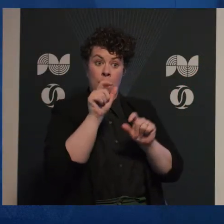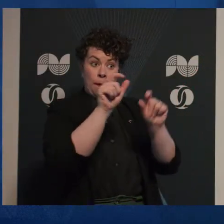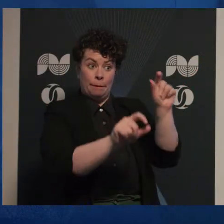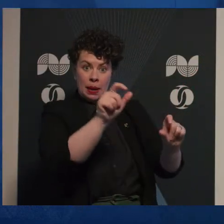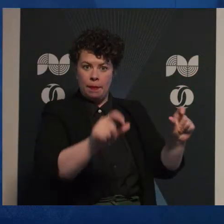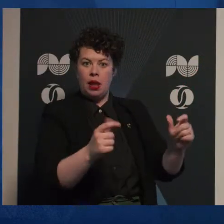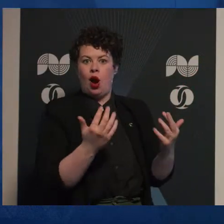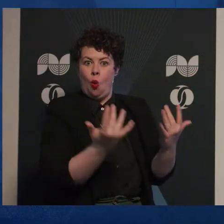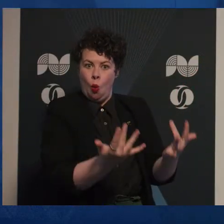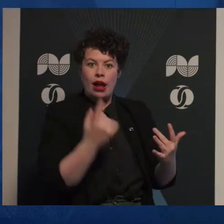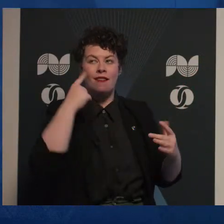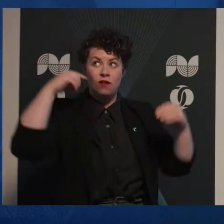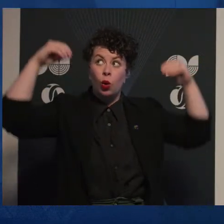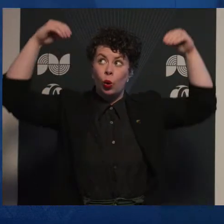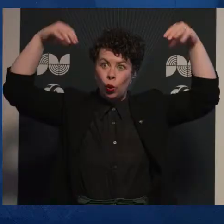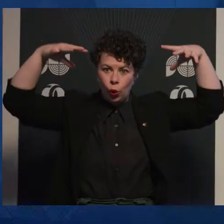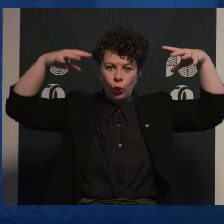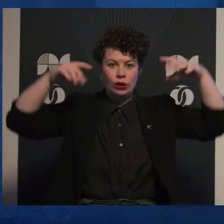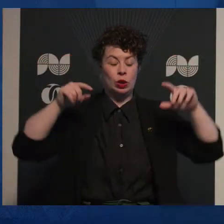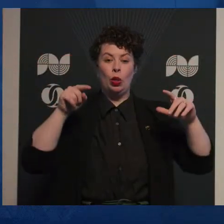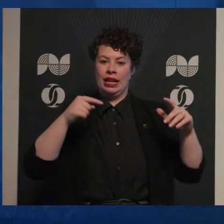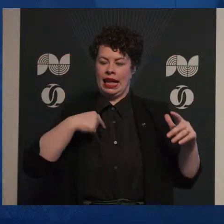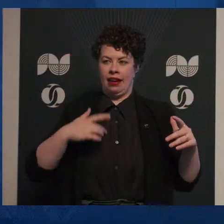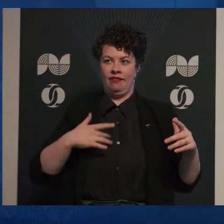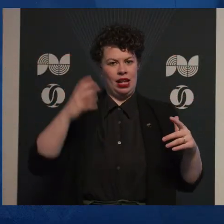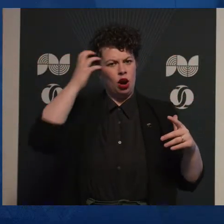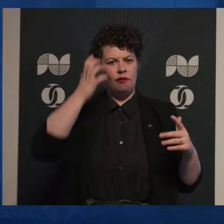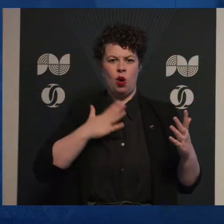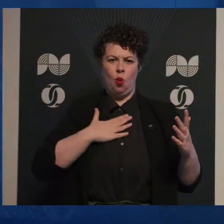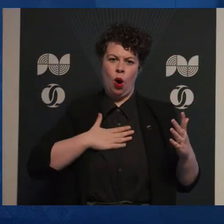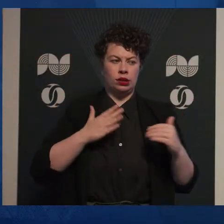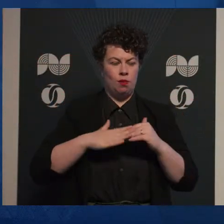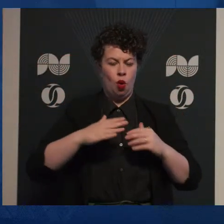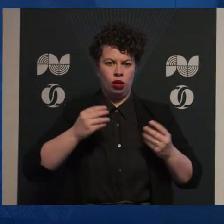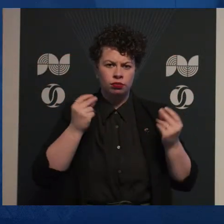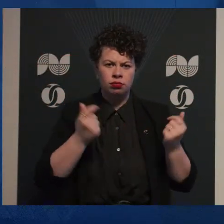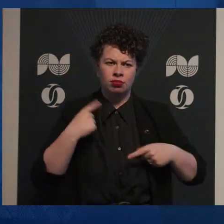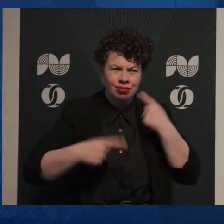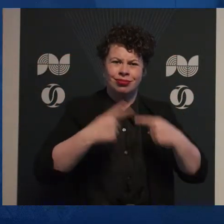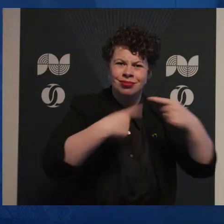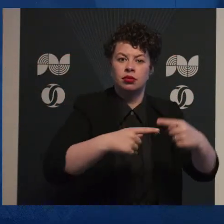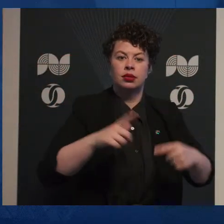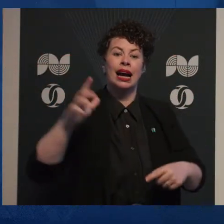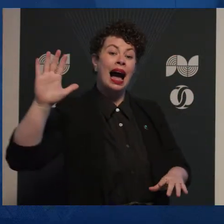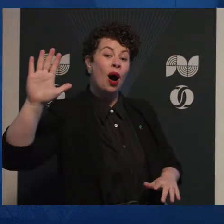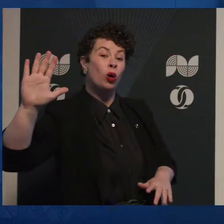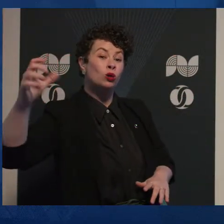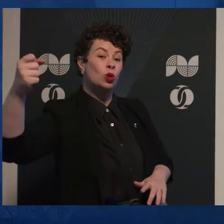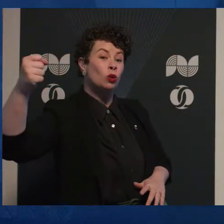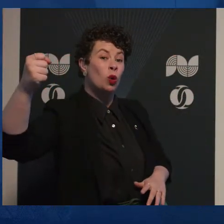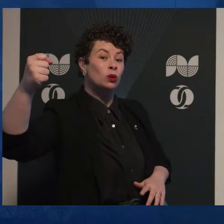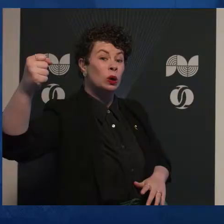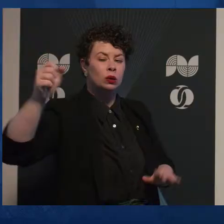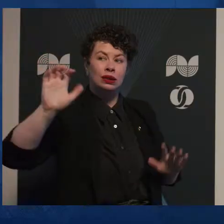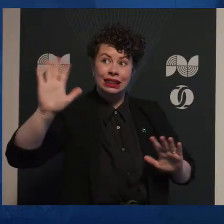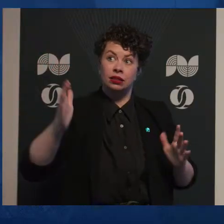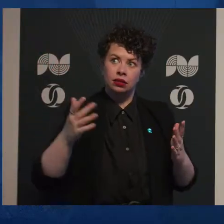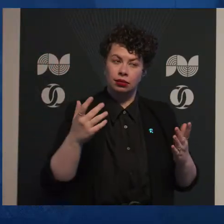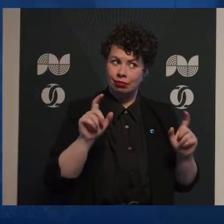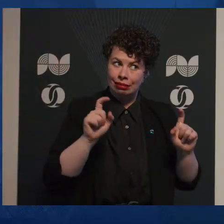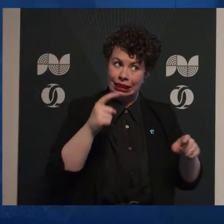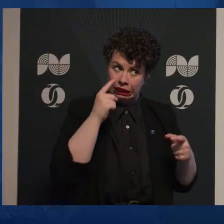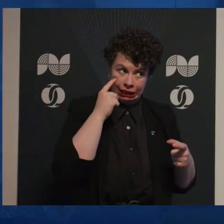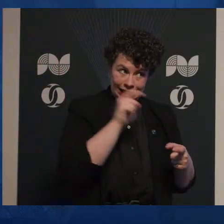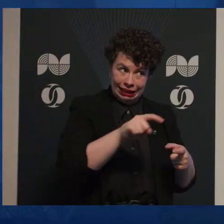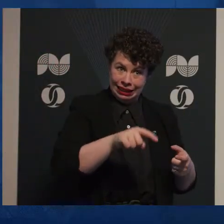waiting for this result. So I think where we need to double down, on the implementation capacity and to recognize where there is lack